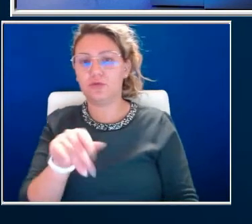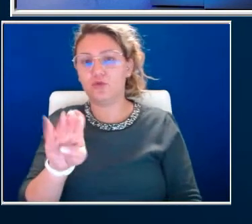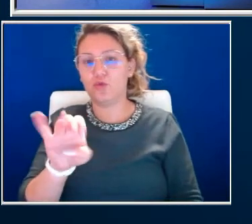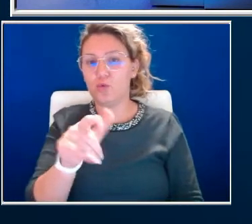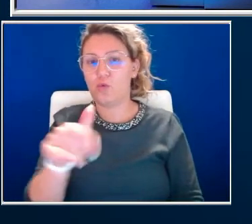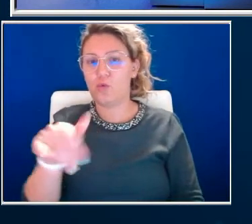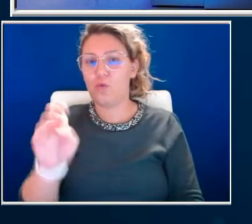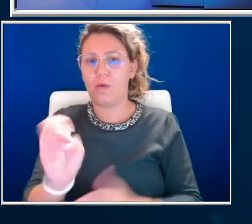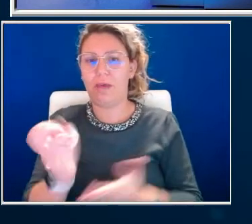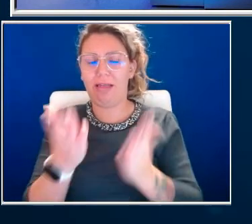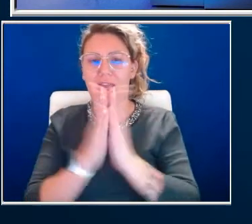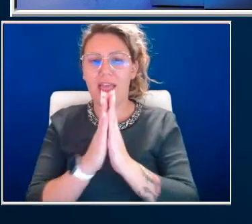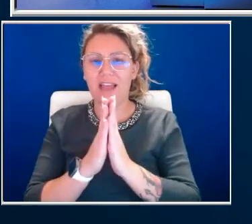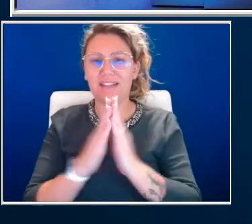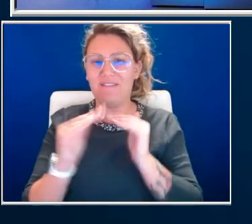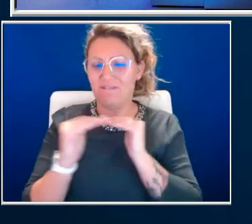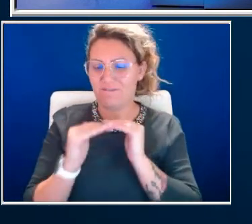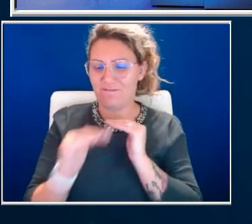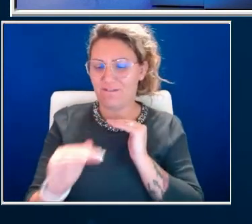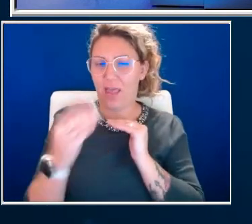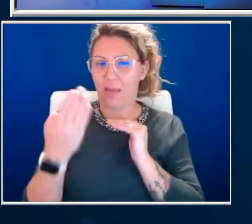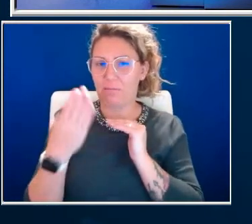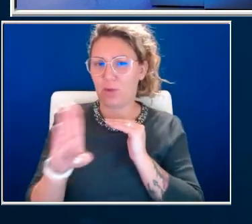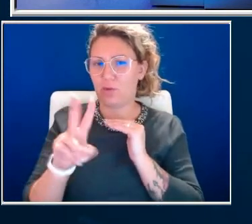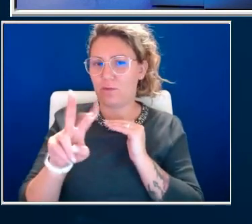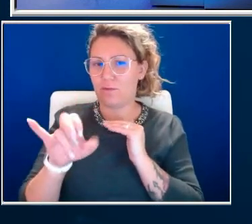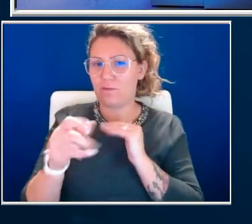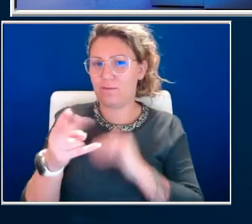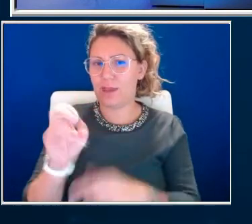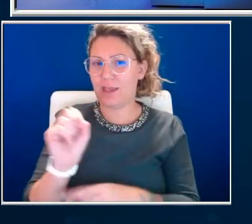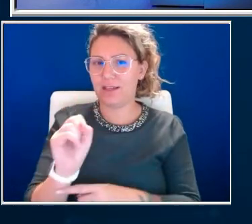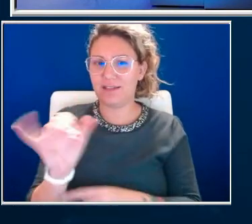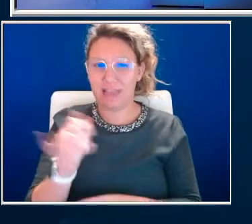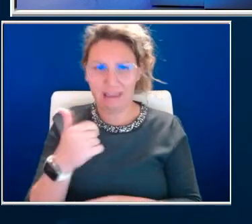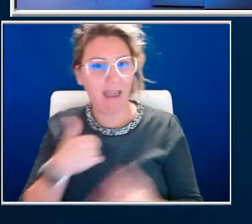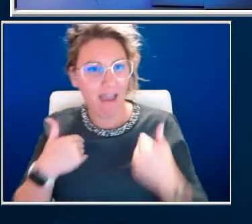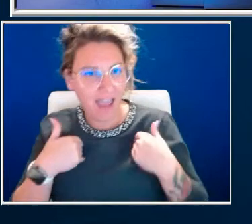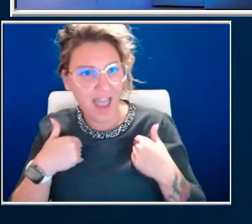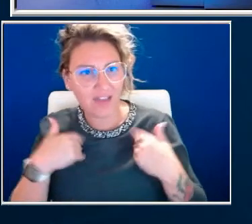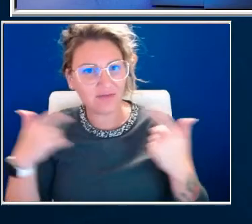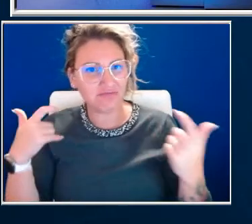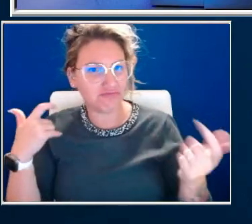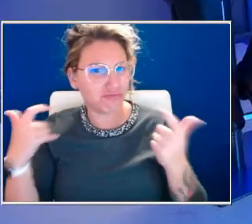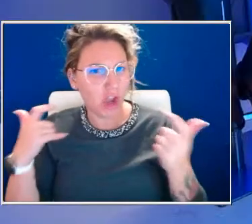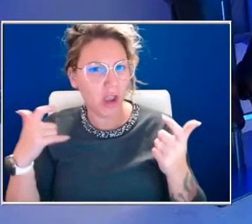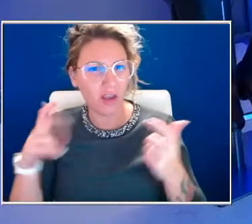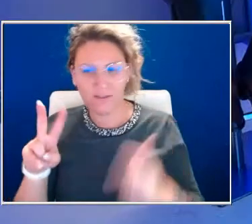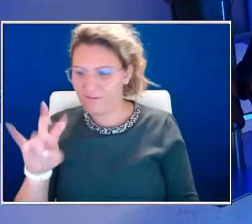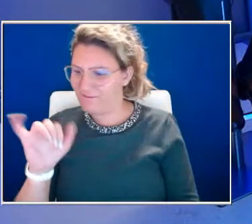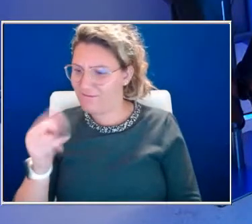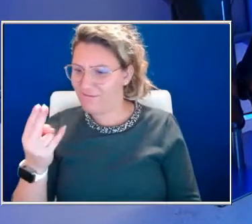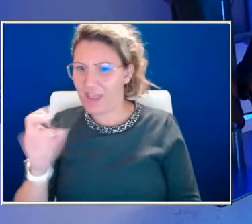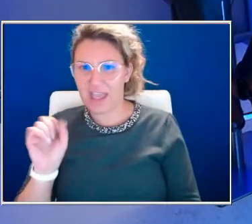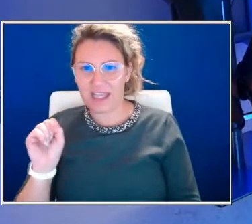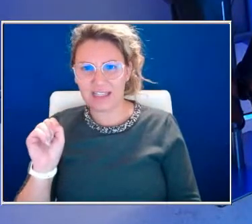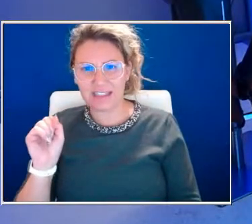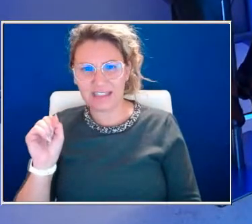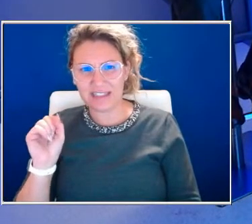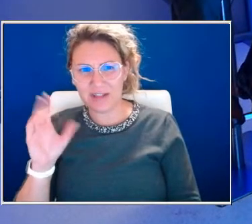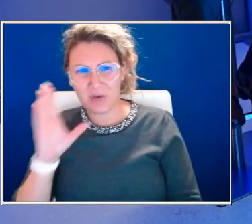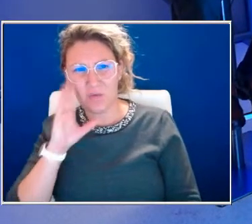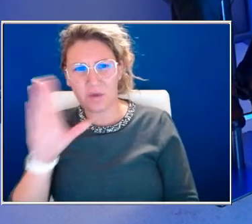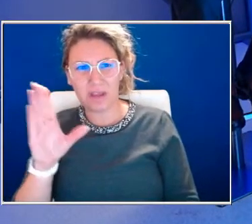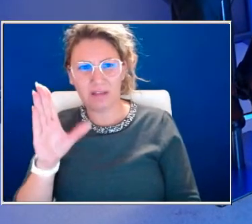this is what she means, but I'm going to just give a personal note. I have big veins. Is that like, will those eventually